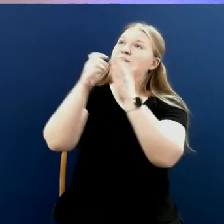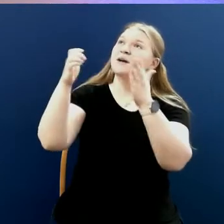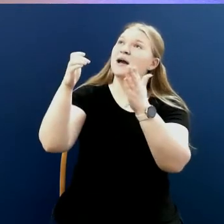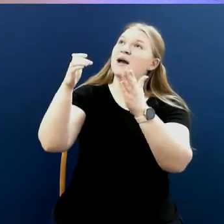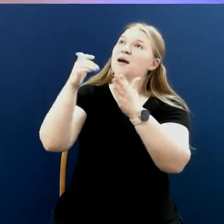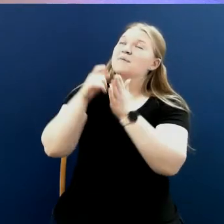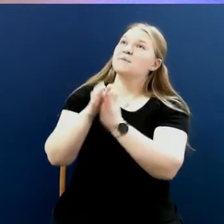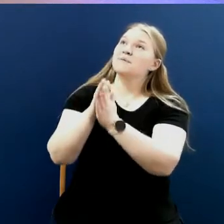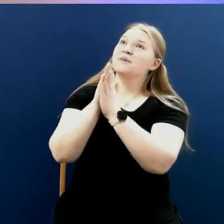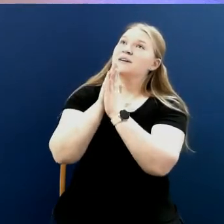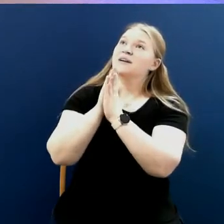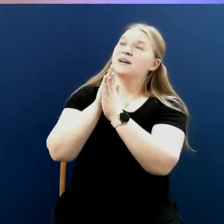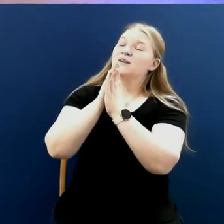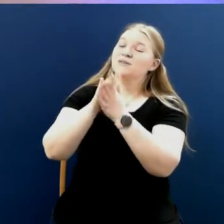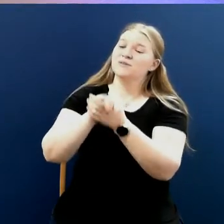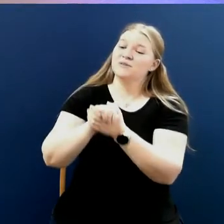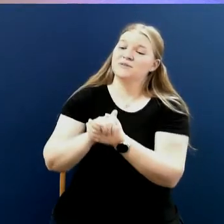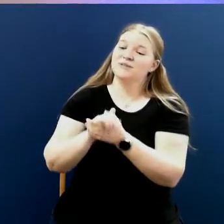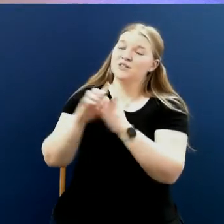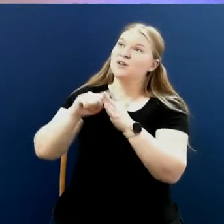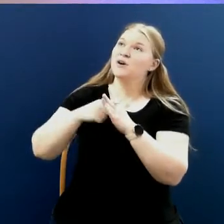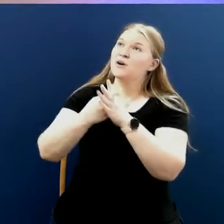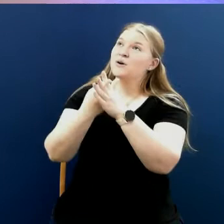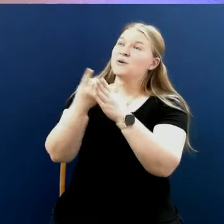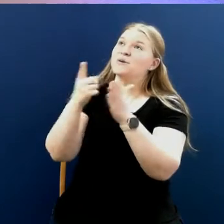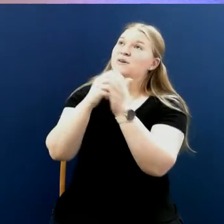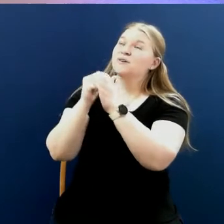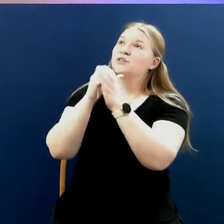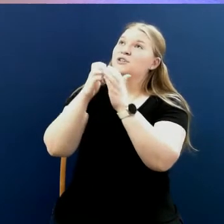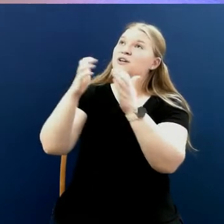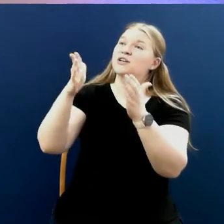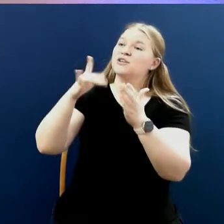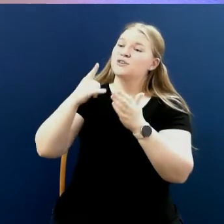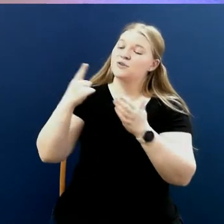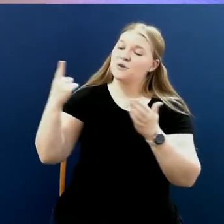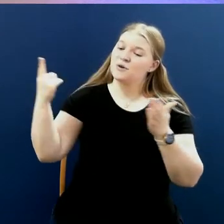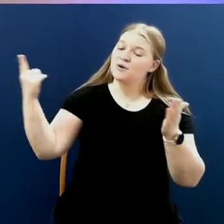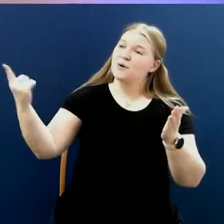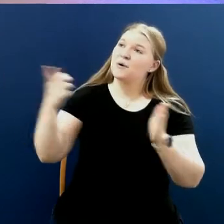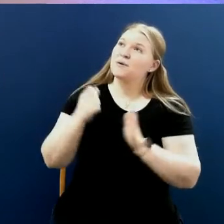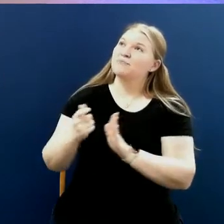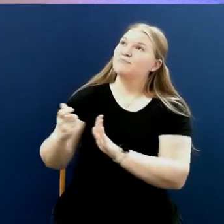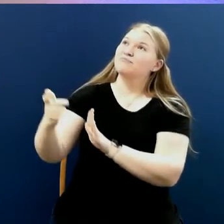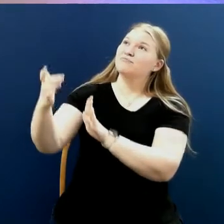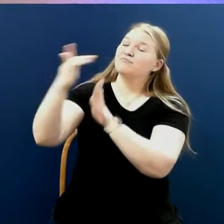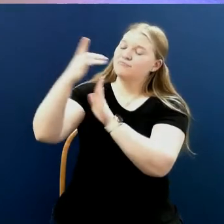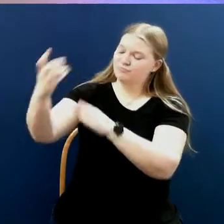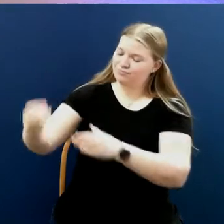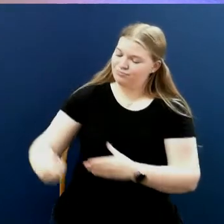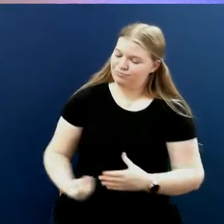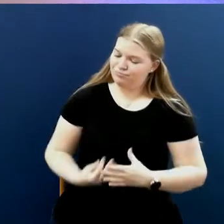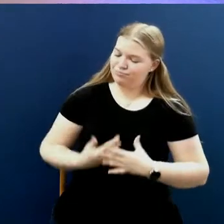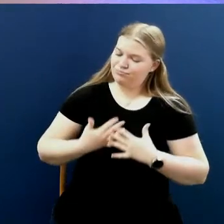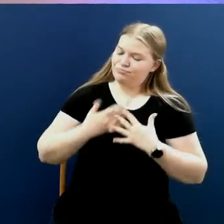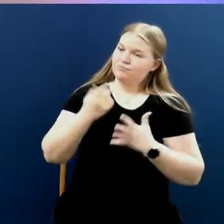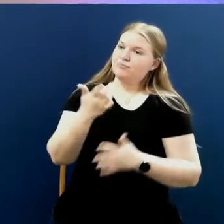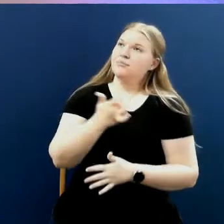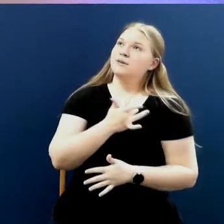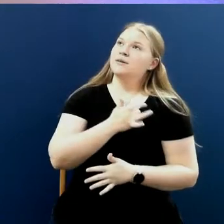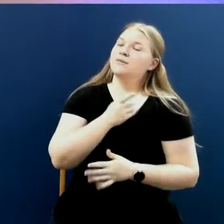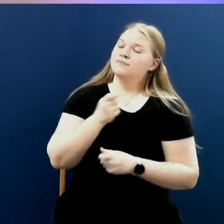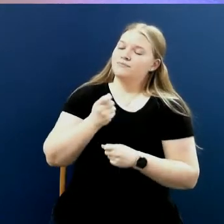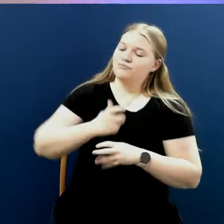as we begin with worship, Lord, that your presence would fill our hearts, would fill the spaces that we are in right